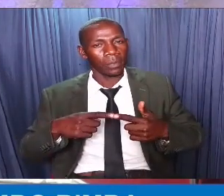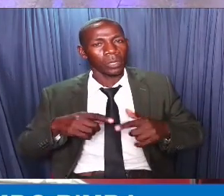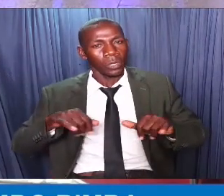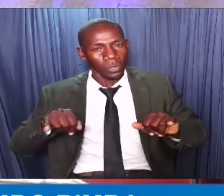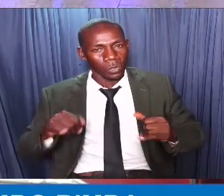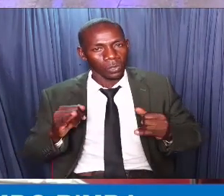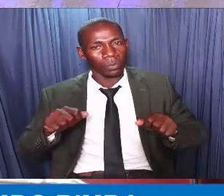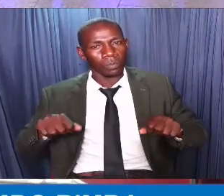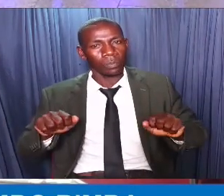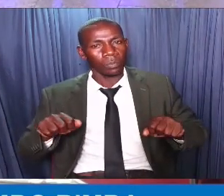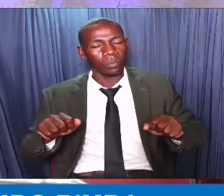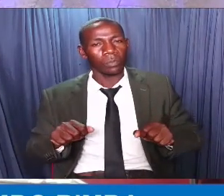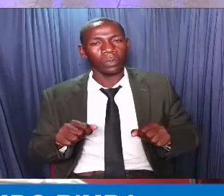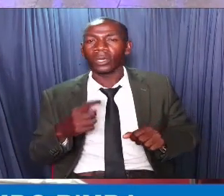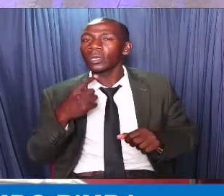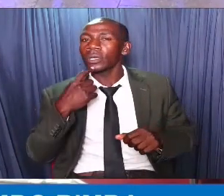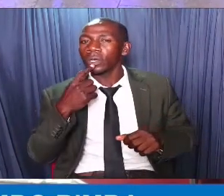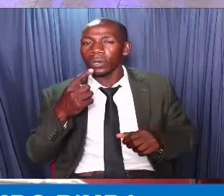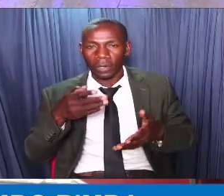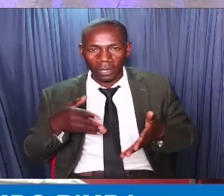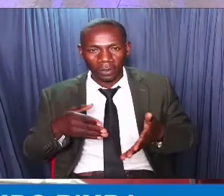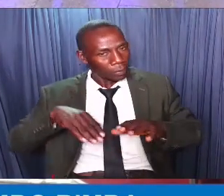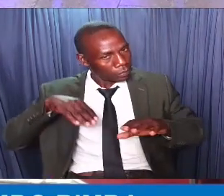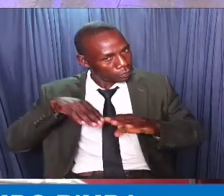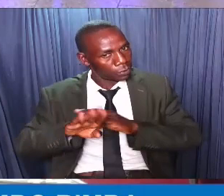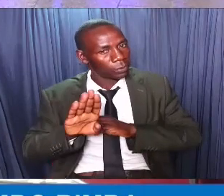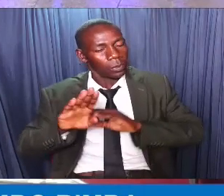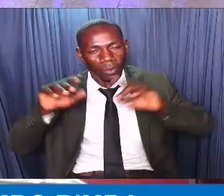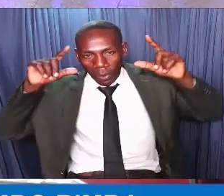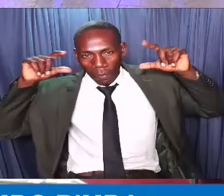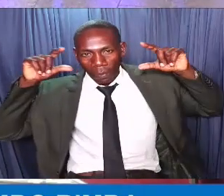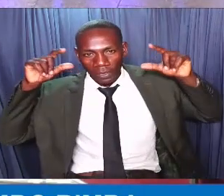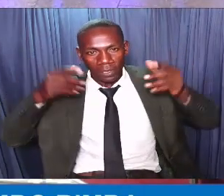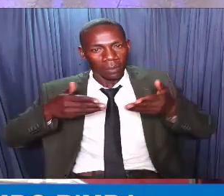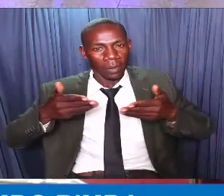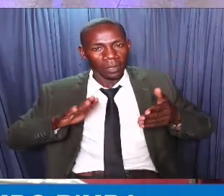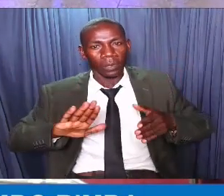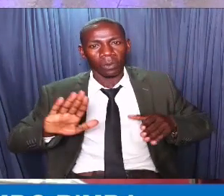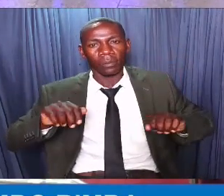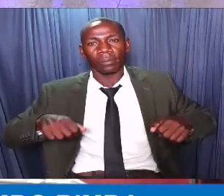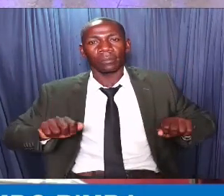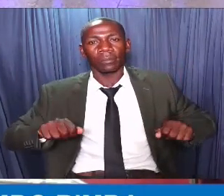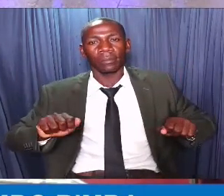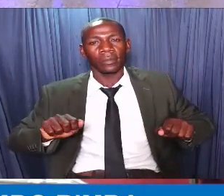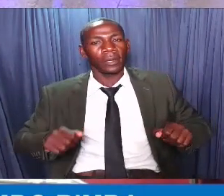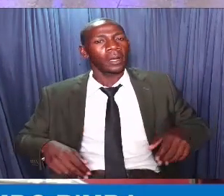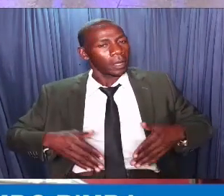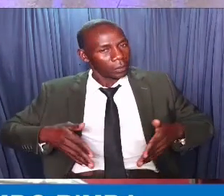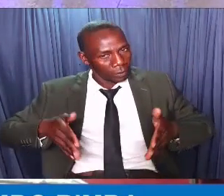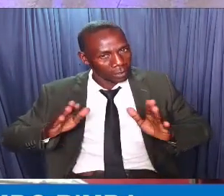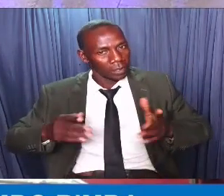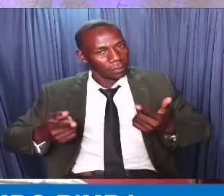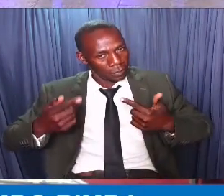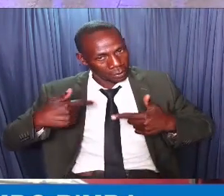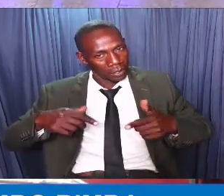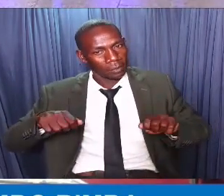Nzuri. Very good ones. Akanambia aenda saa hii Mombasa ukachukue ukaelete. He told me right now go to Mombasa and buy for yourself. Nikaenda nikaileta. I went